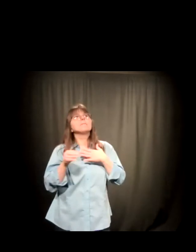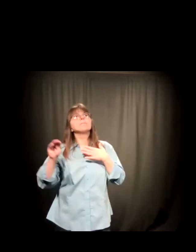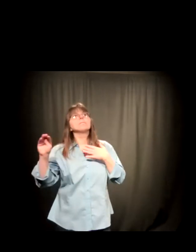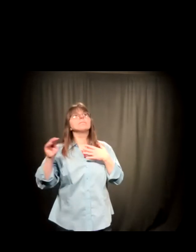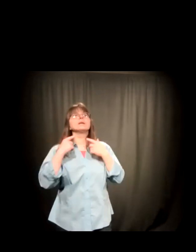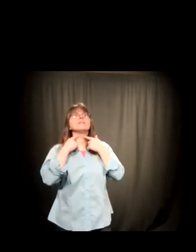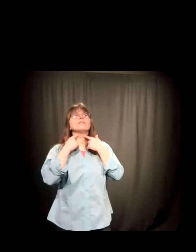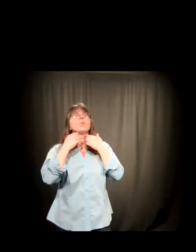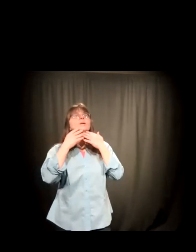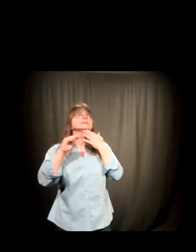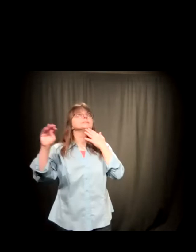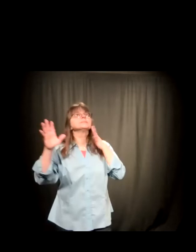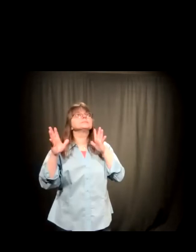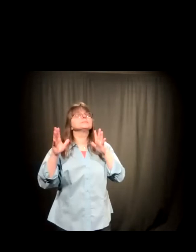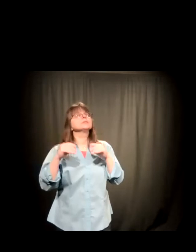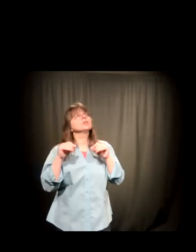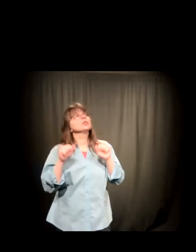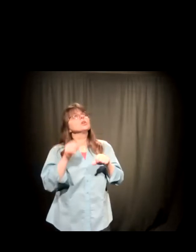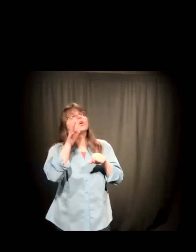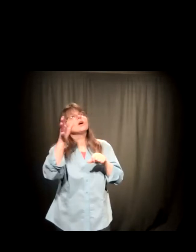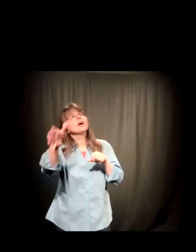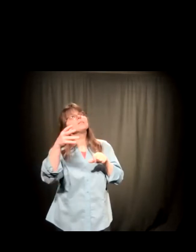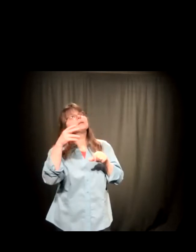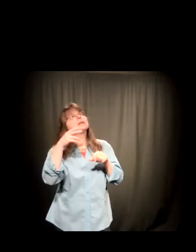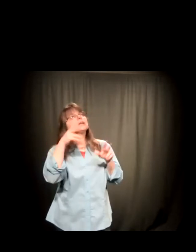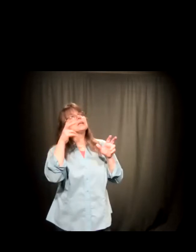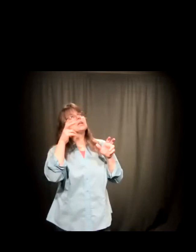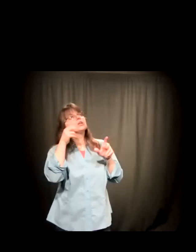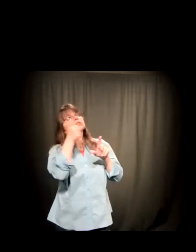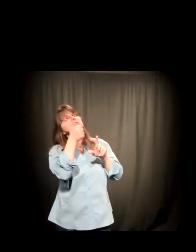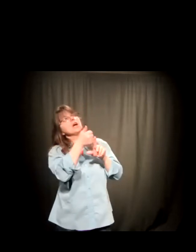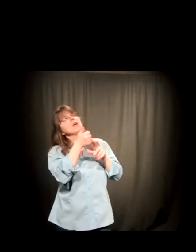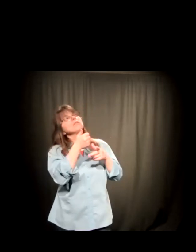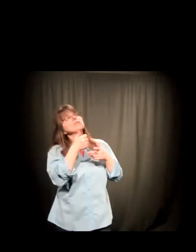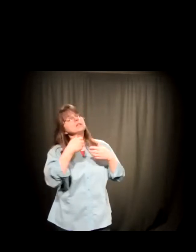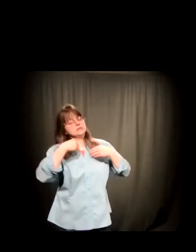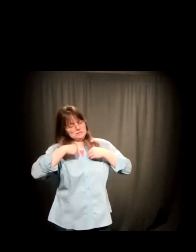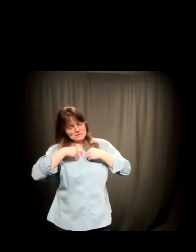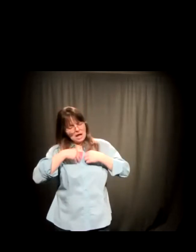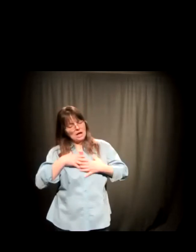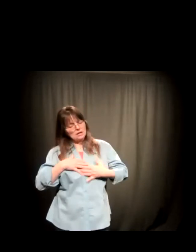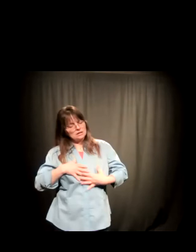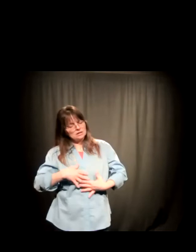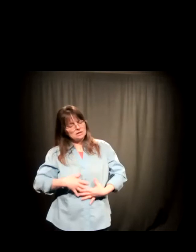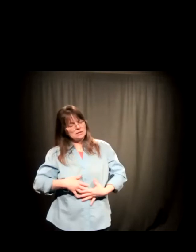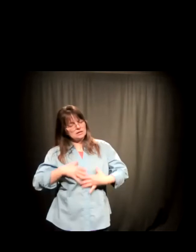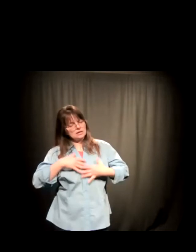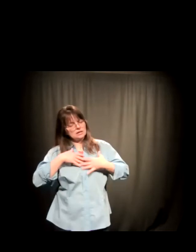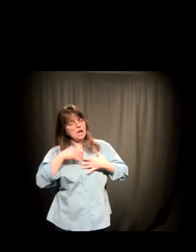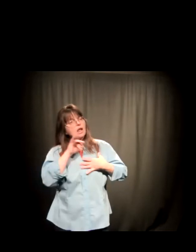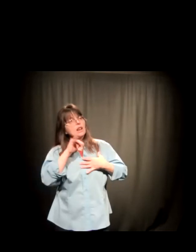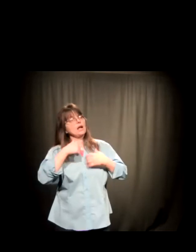hear herself shimmering inside like I could. And I always imagined this is how she learned to